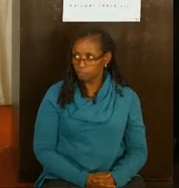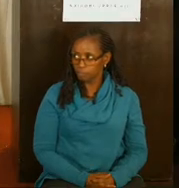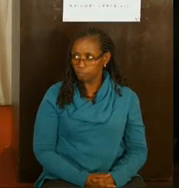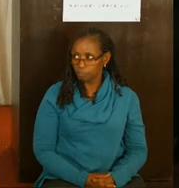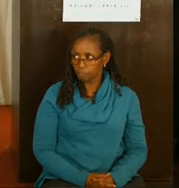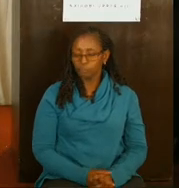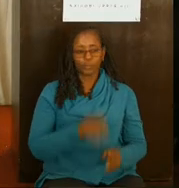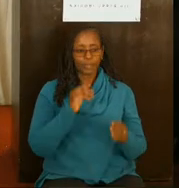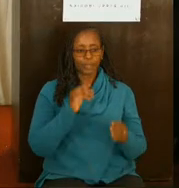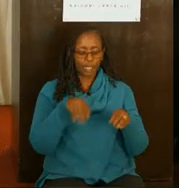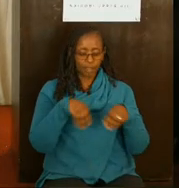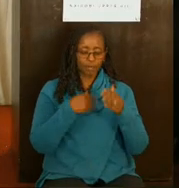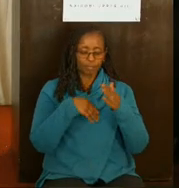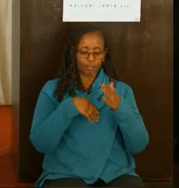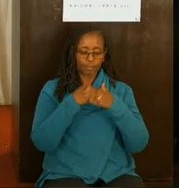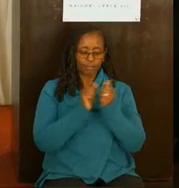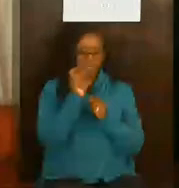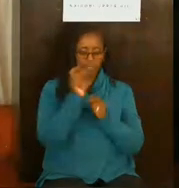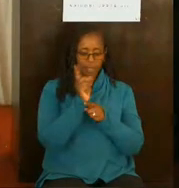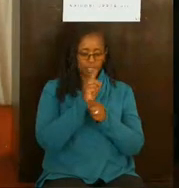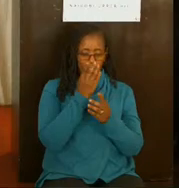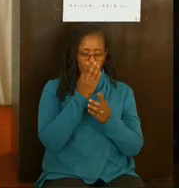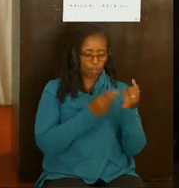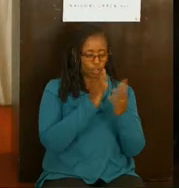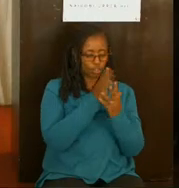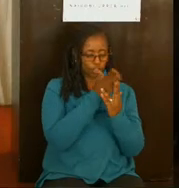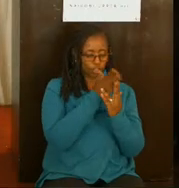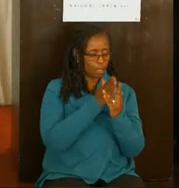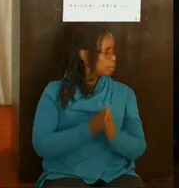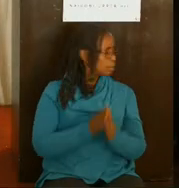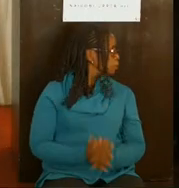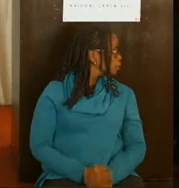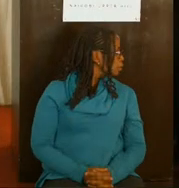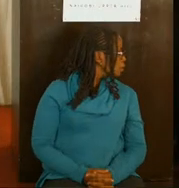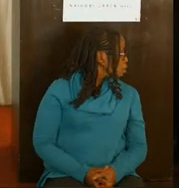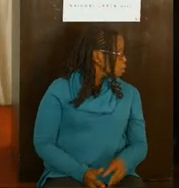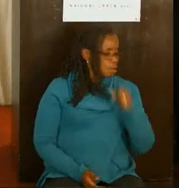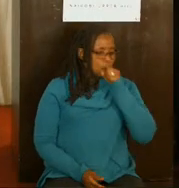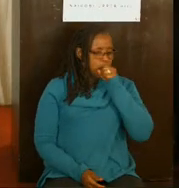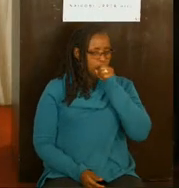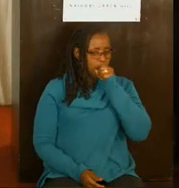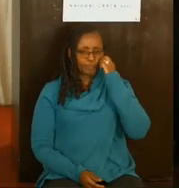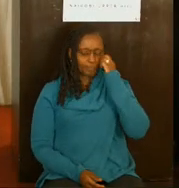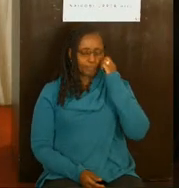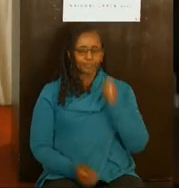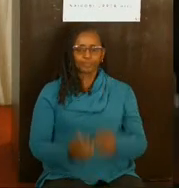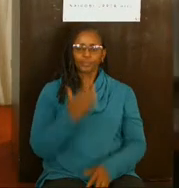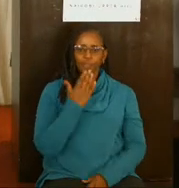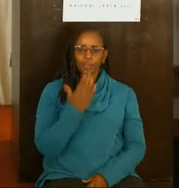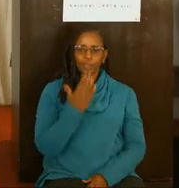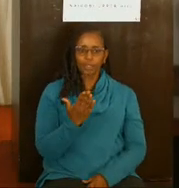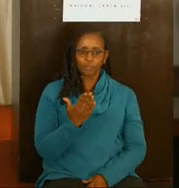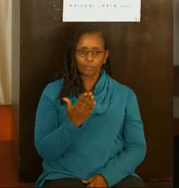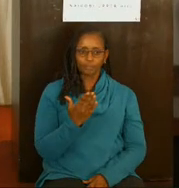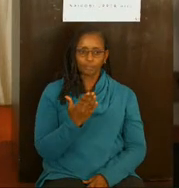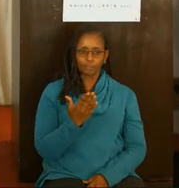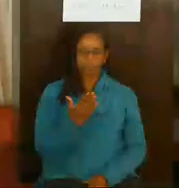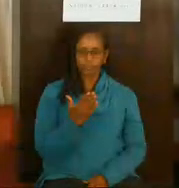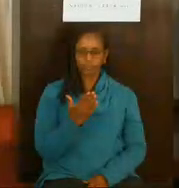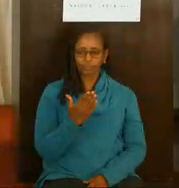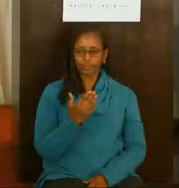I hope you can manage we'll try okay thank you thank you so much and thank you for promoting me to a